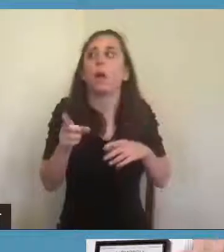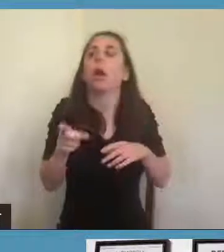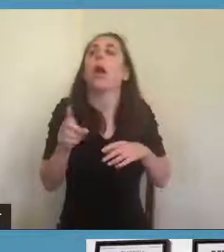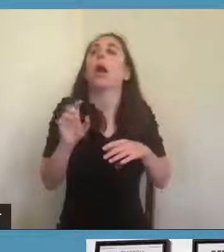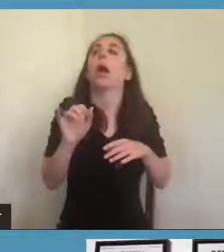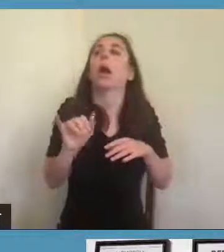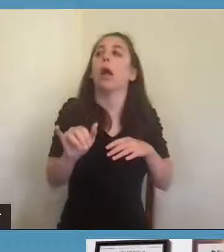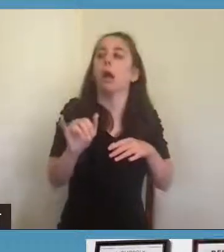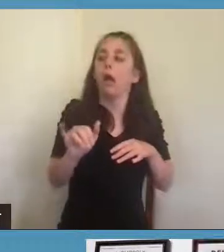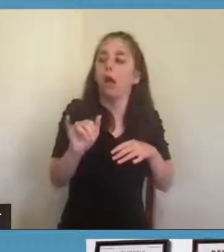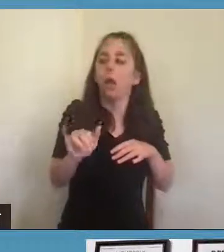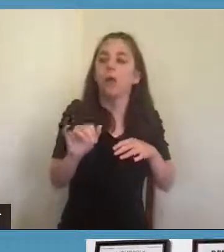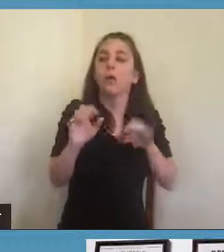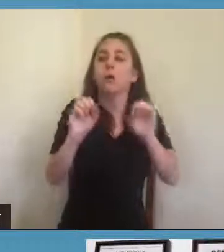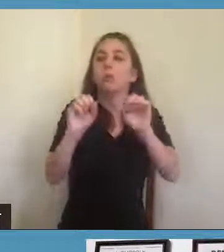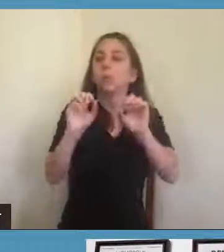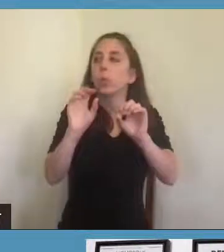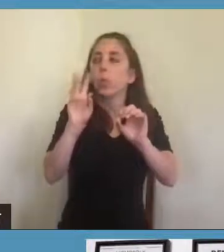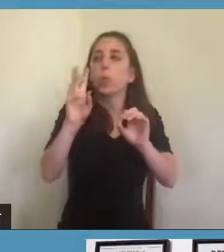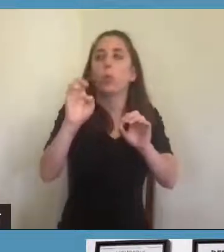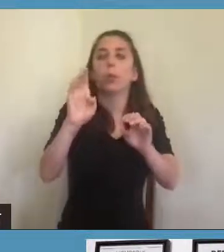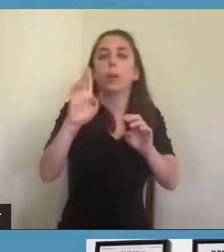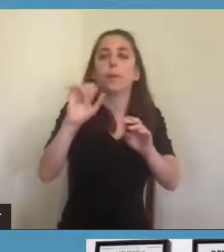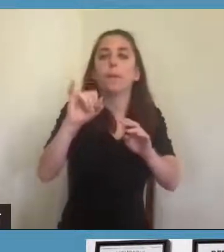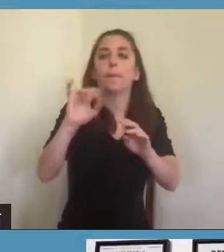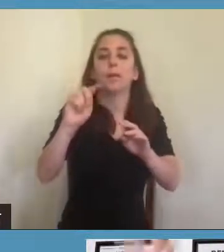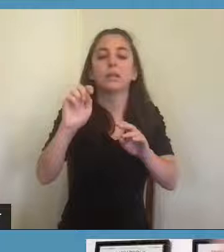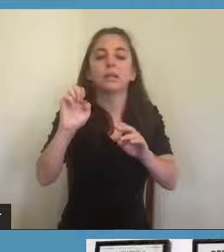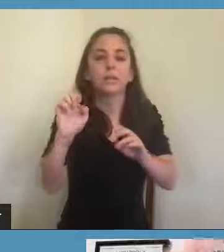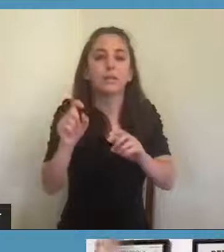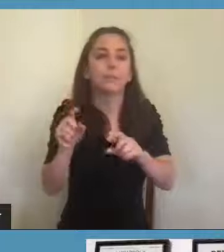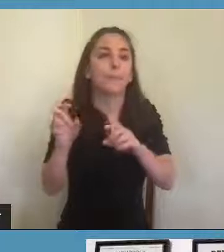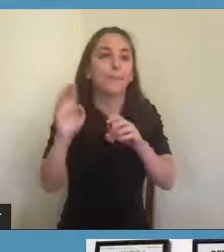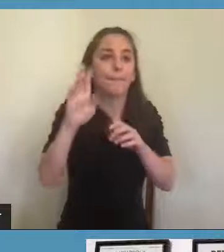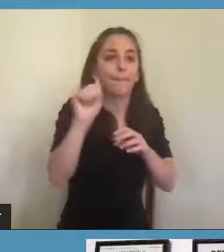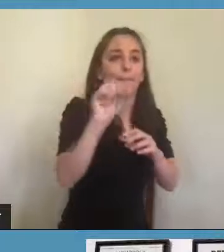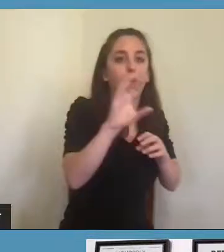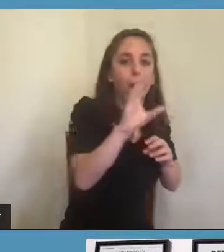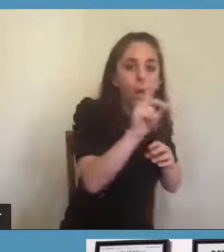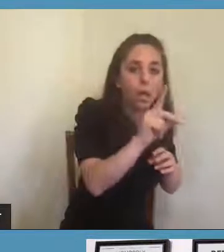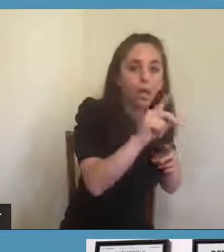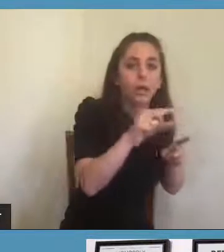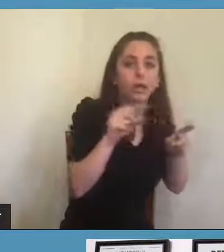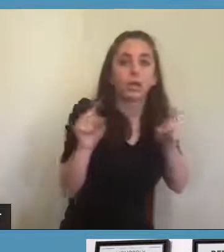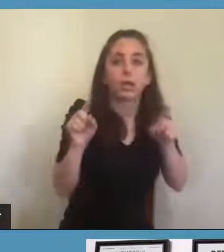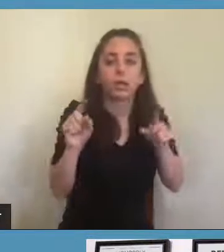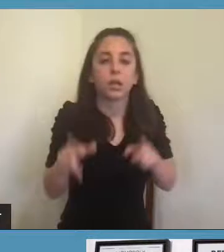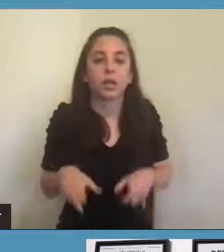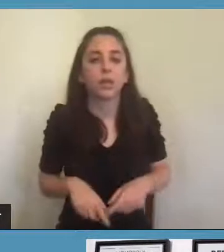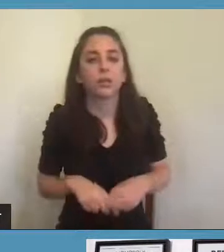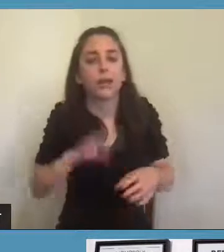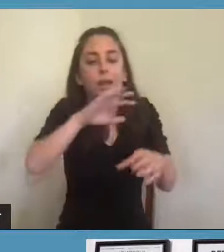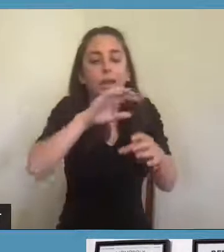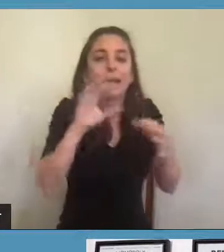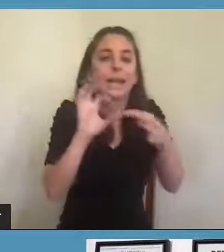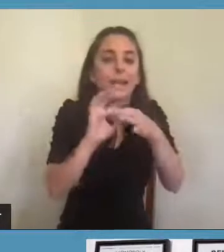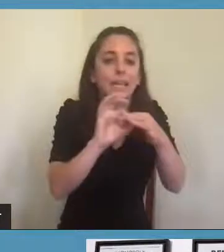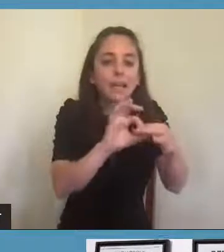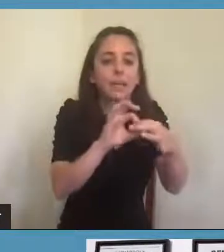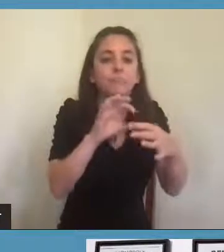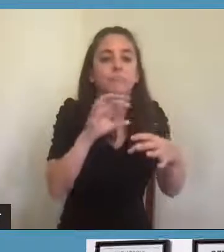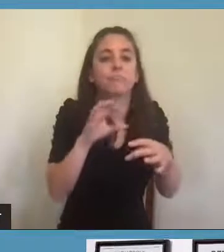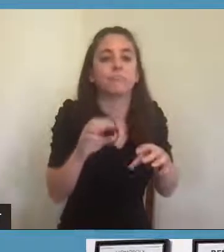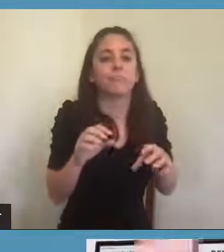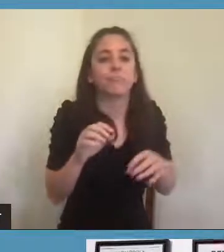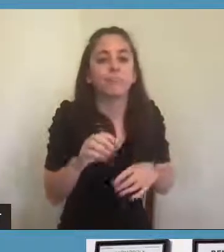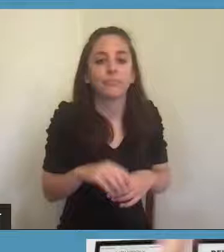right? All of this social media stuff are glimpses, little crumbs to actually get the whole cupcake, to get a piece of cake, right? So you got little